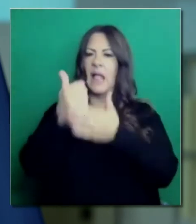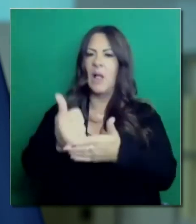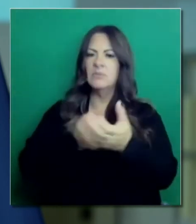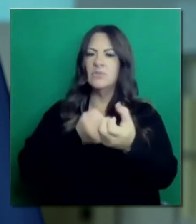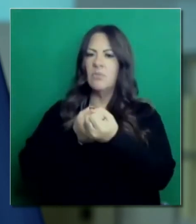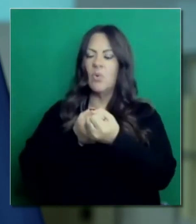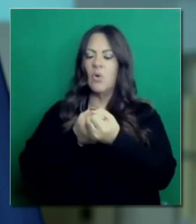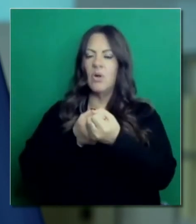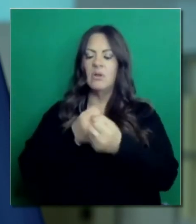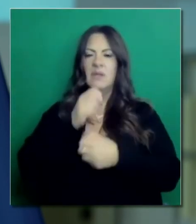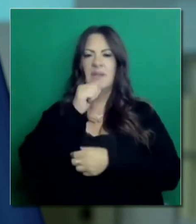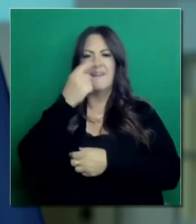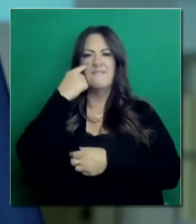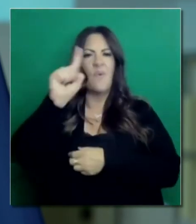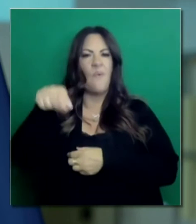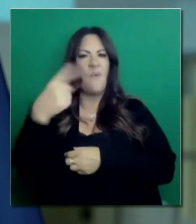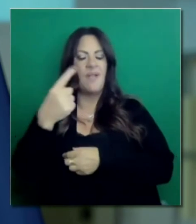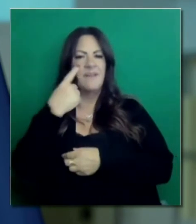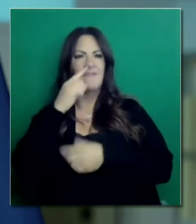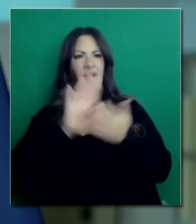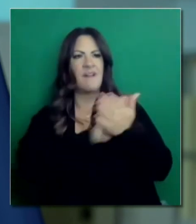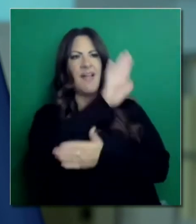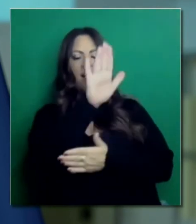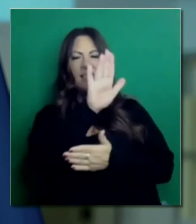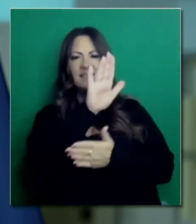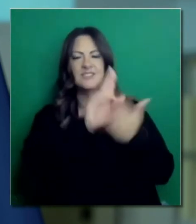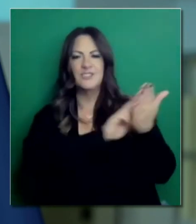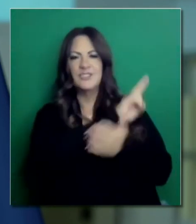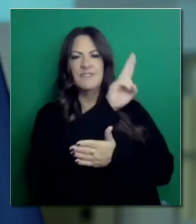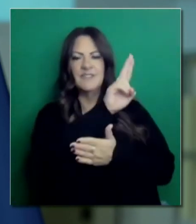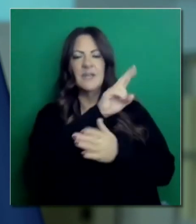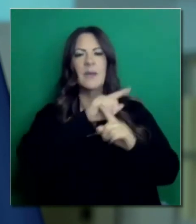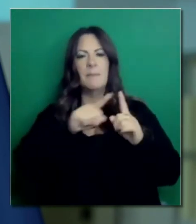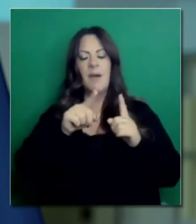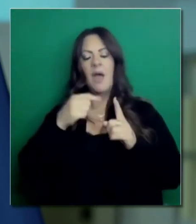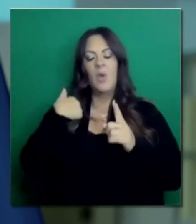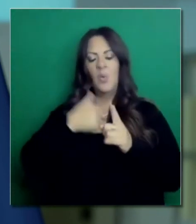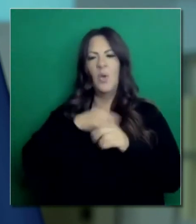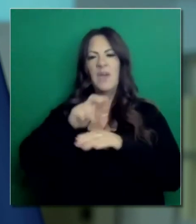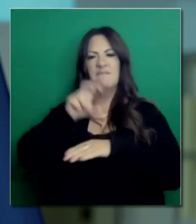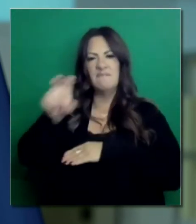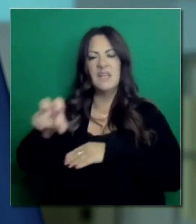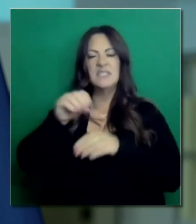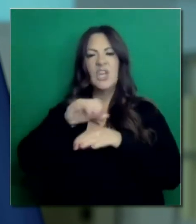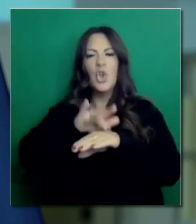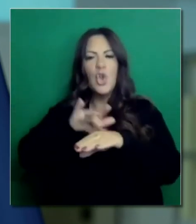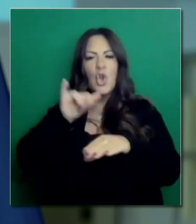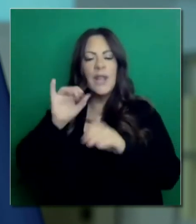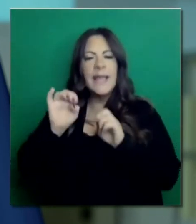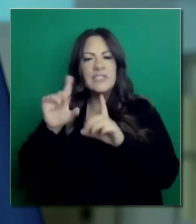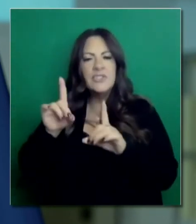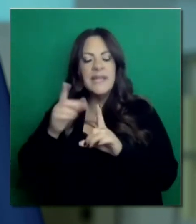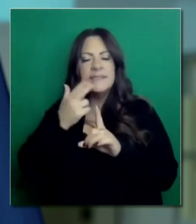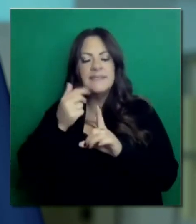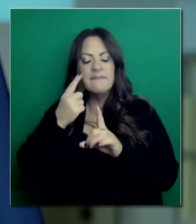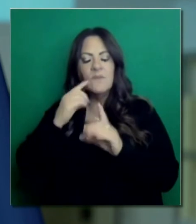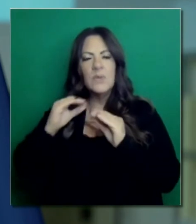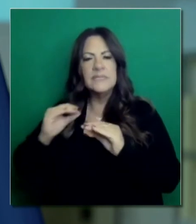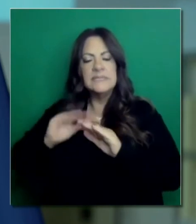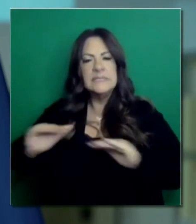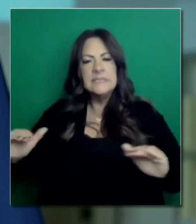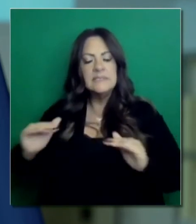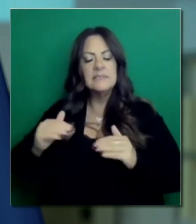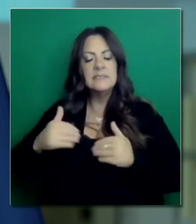higher education, but a master plan for early education, which we just did, something I promoted, promised, we